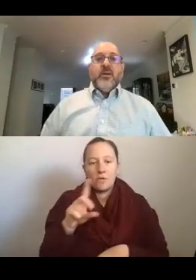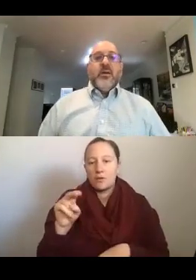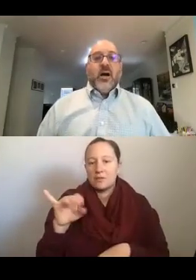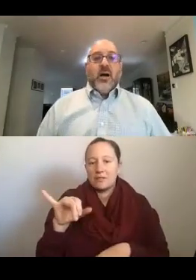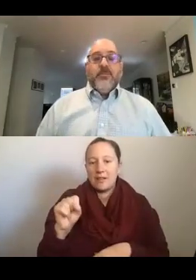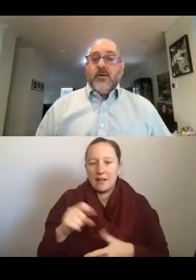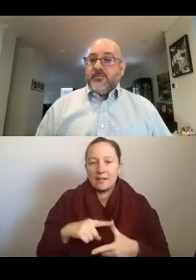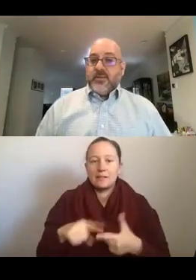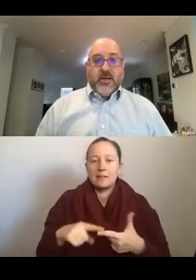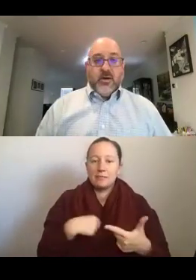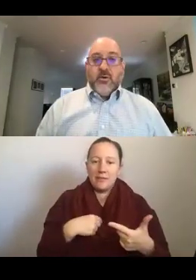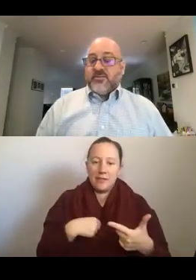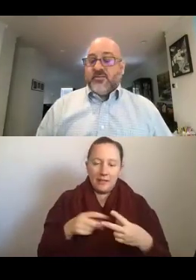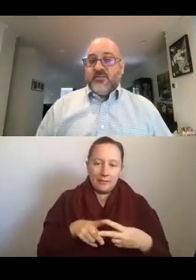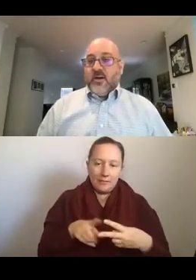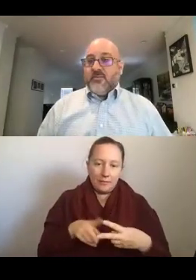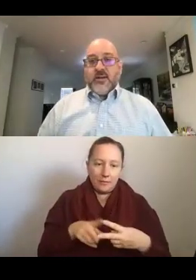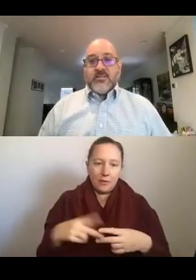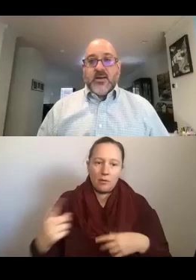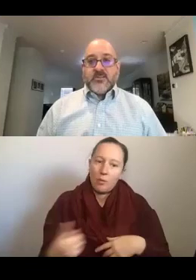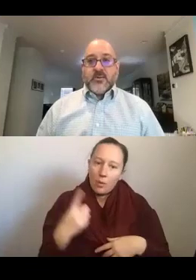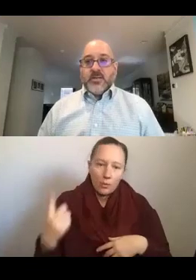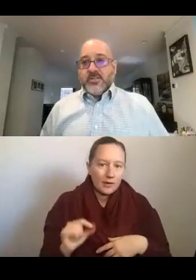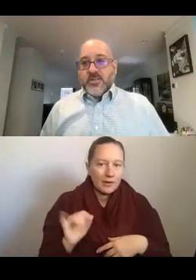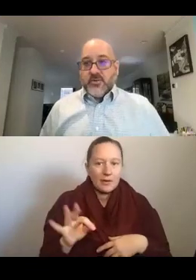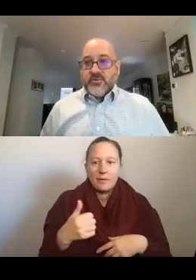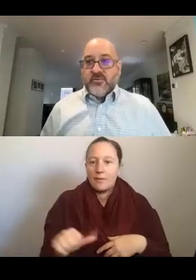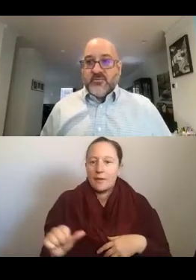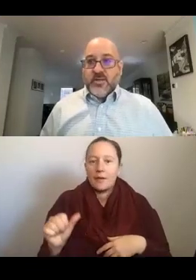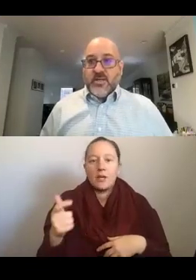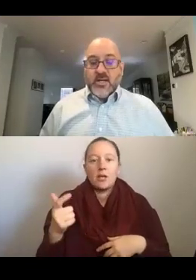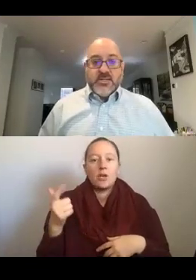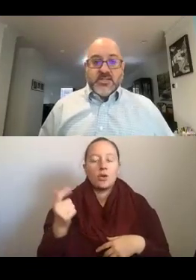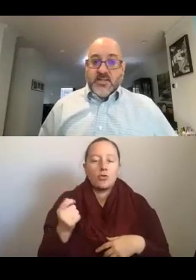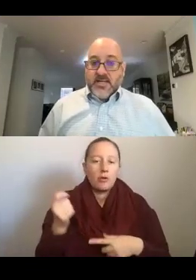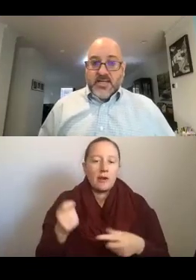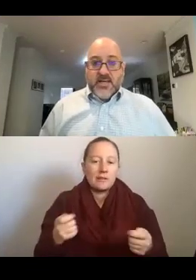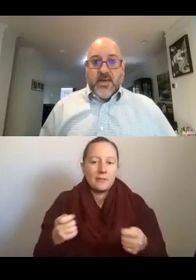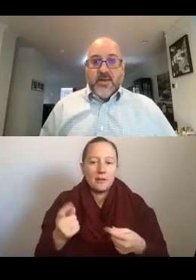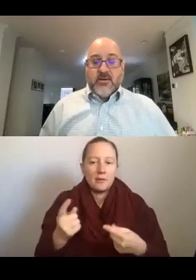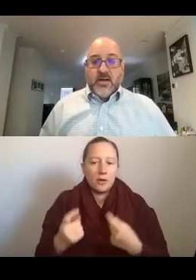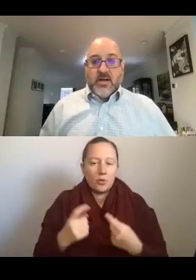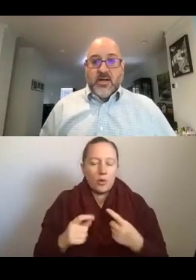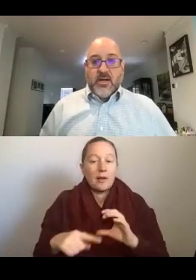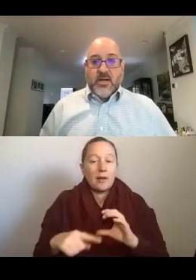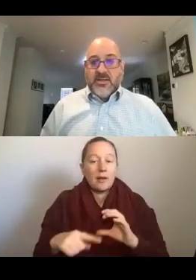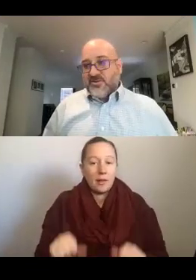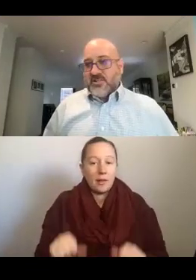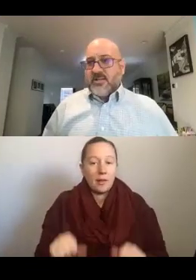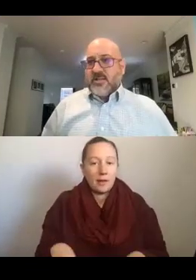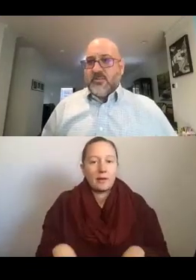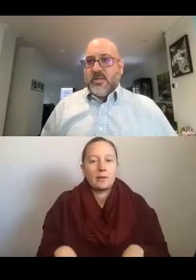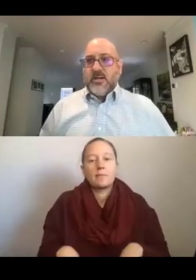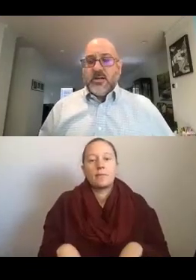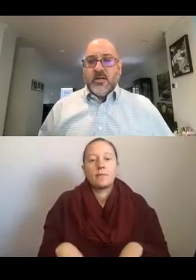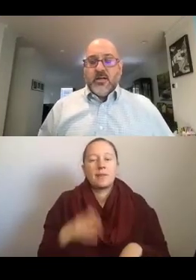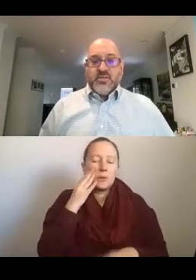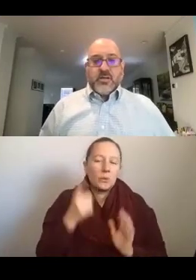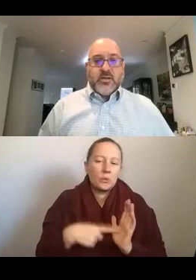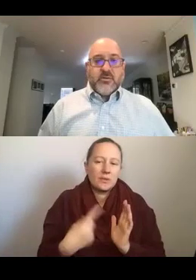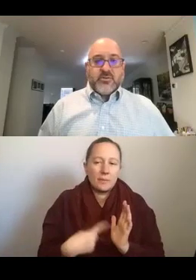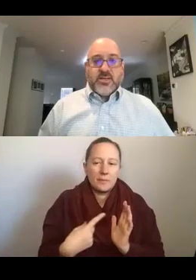myself. Always, if you have any grants management questions, you can always feel free to send me an email. I know sometimes it can be